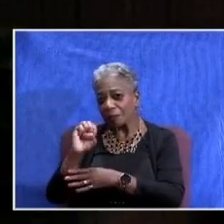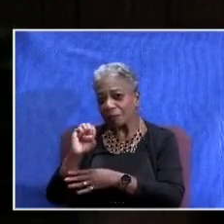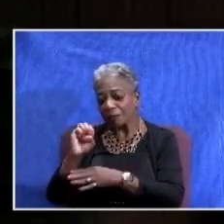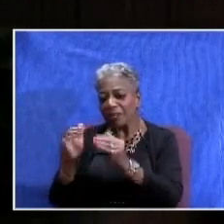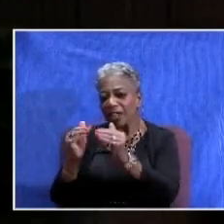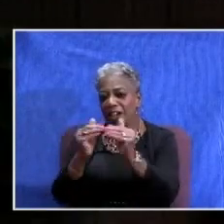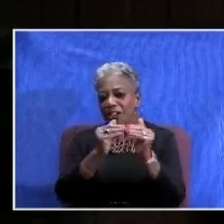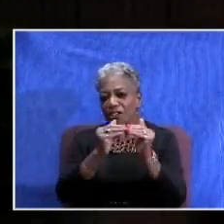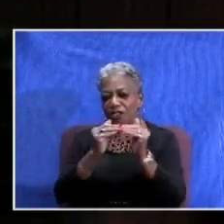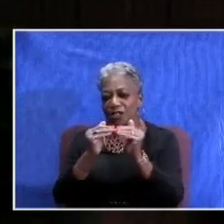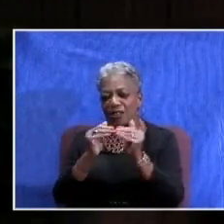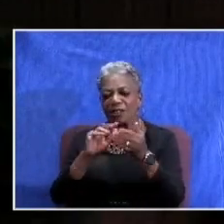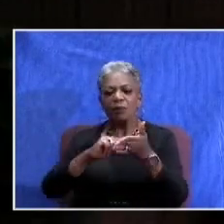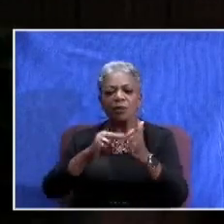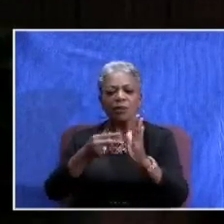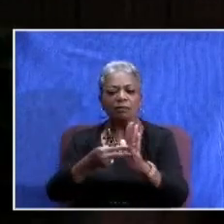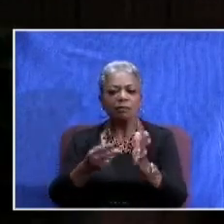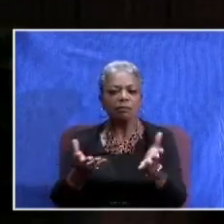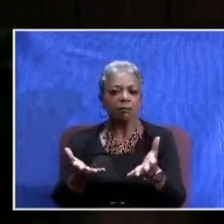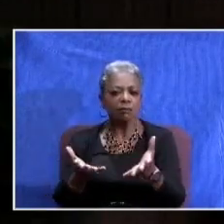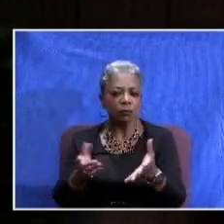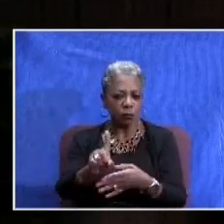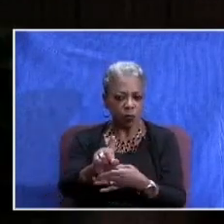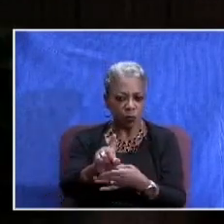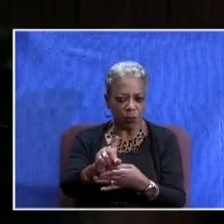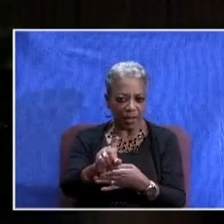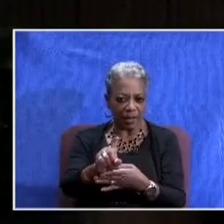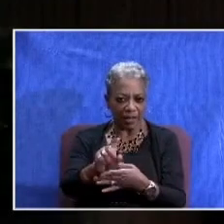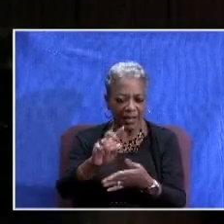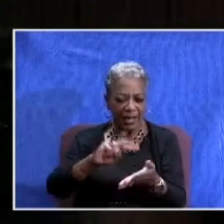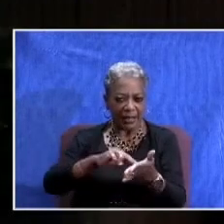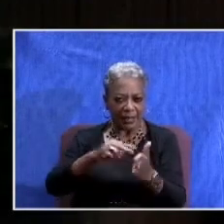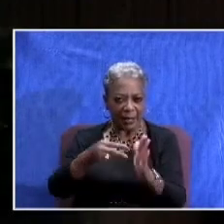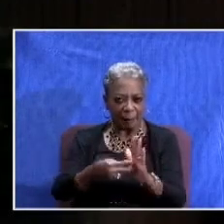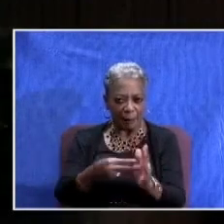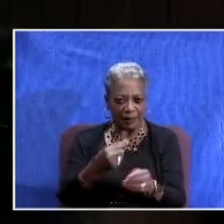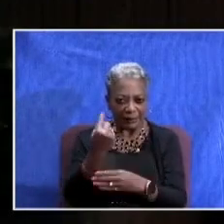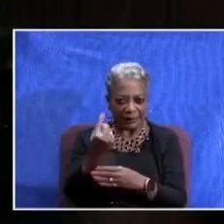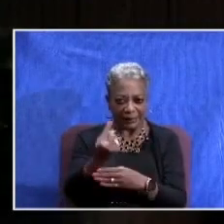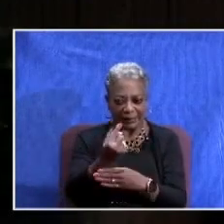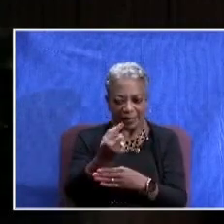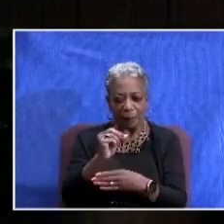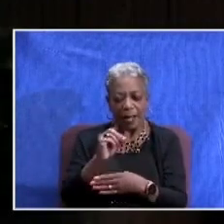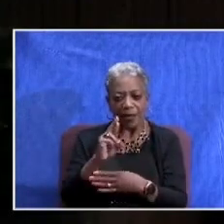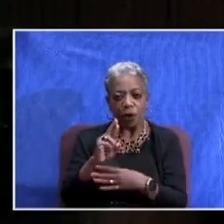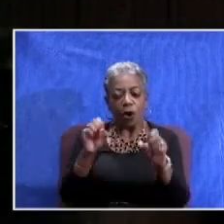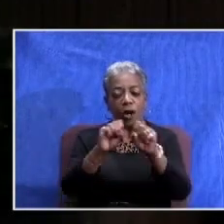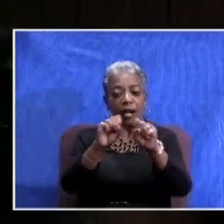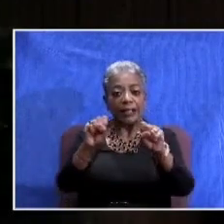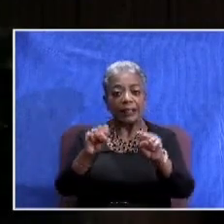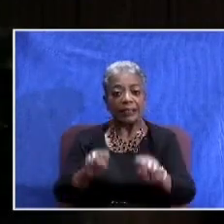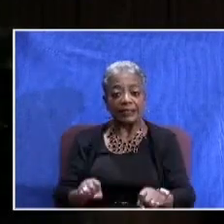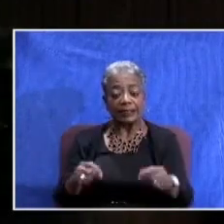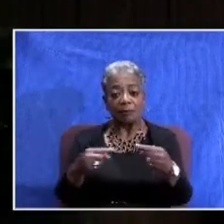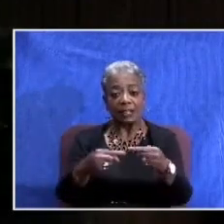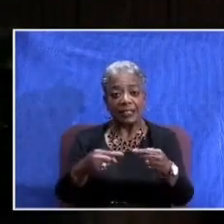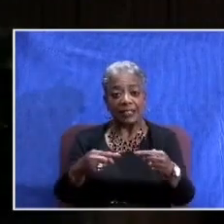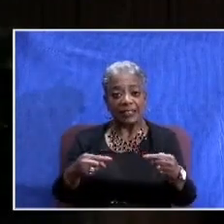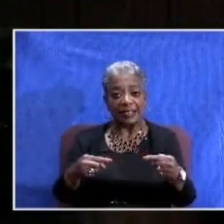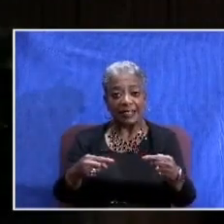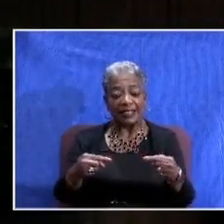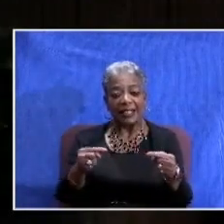justice is when someone or a system has damaged you and you want